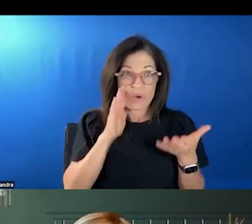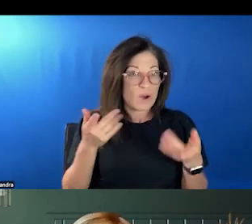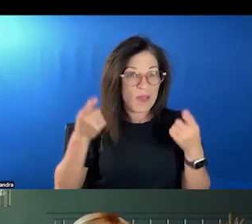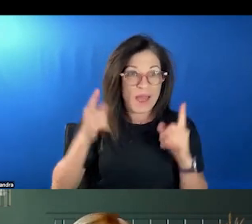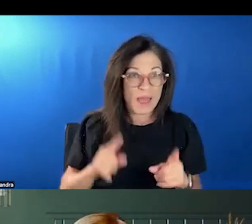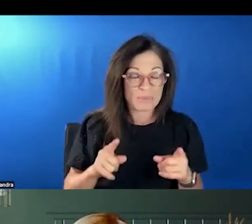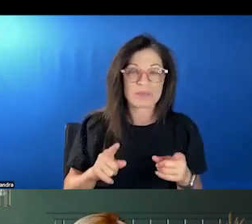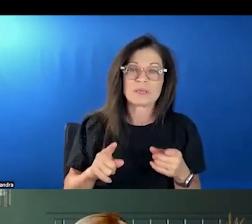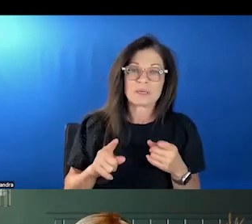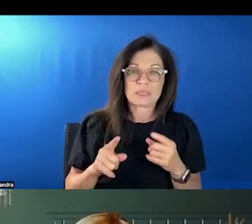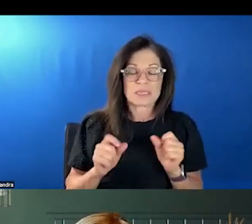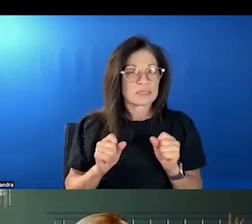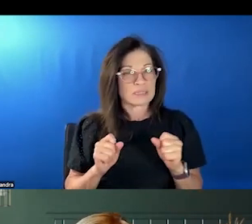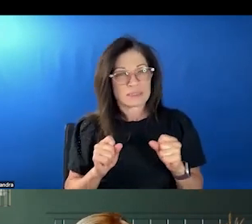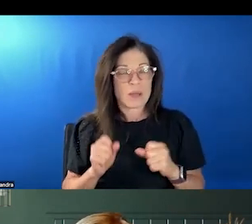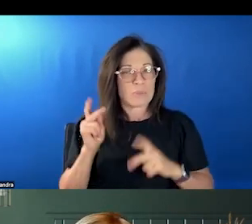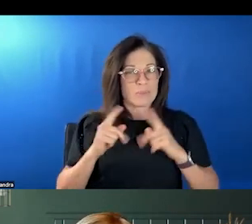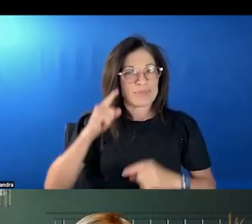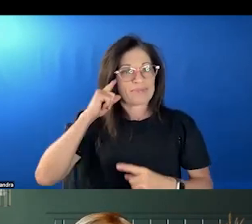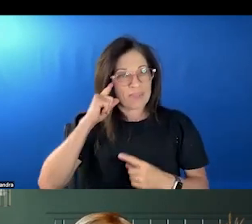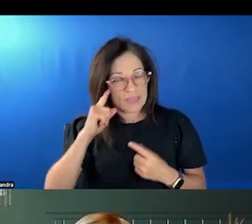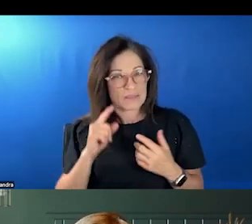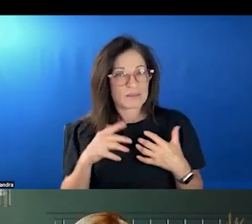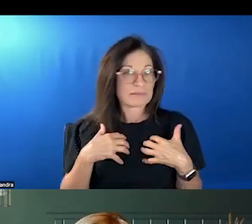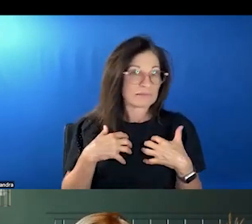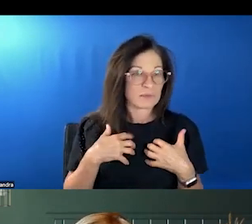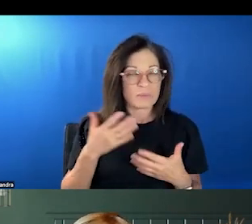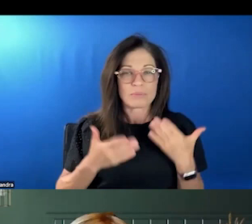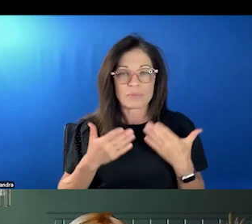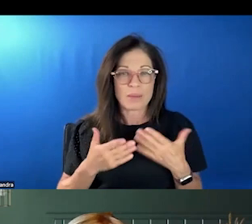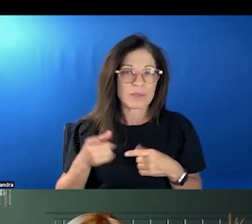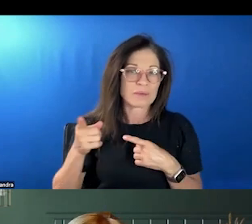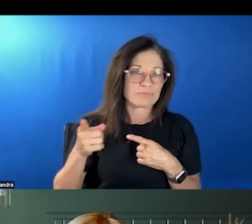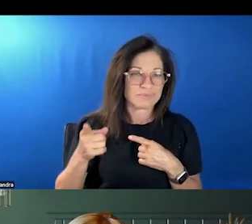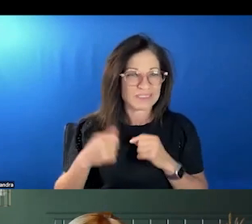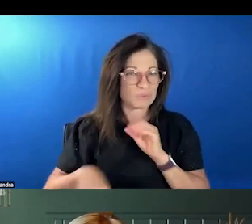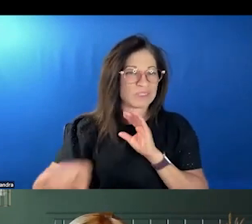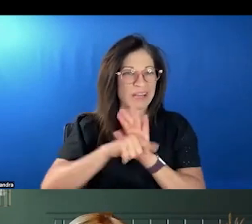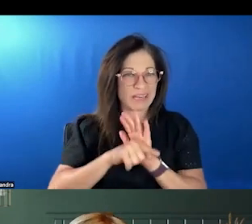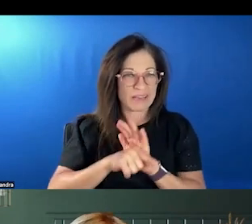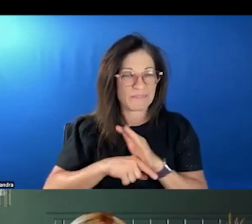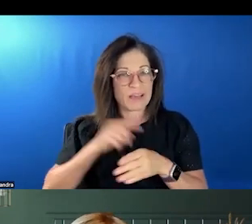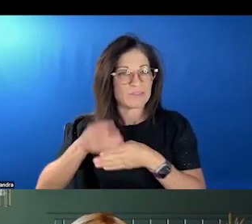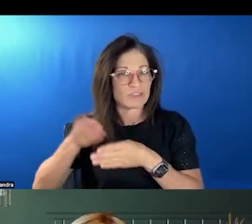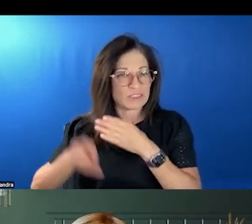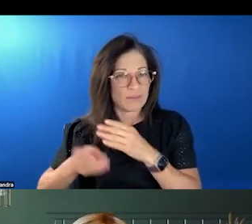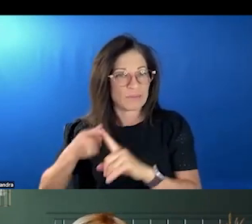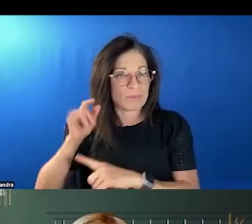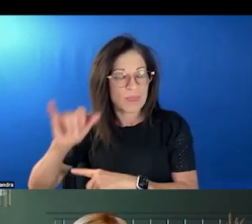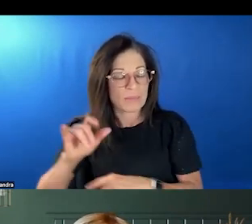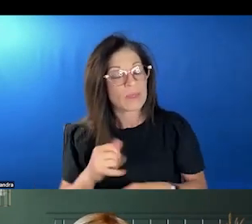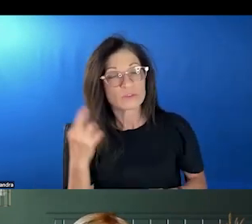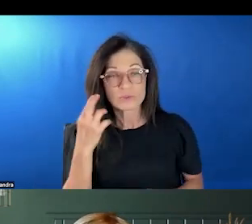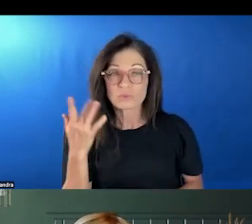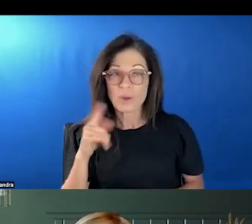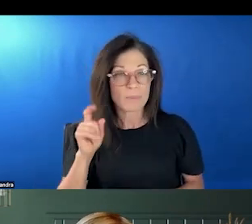is perceived to more likely than not be a negative outcome. And that's why we have